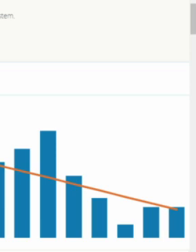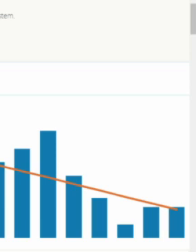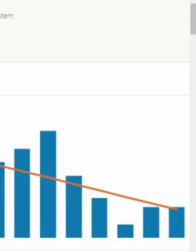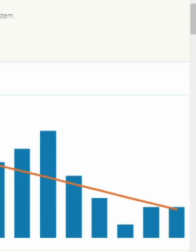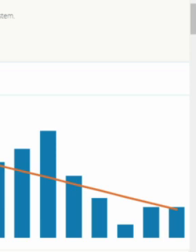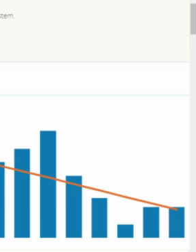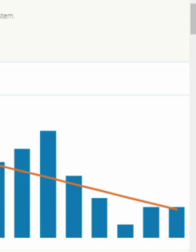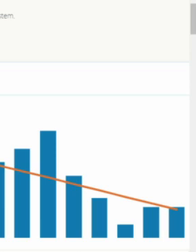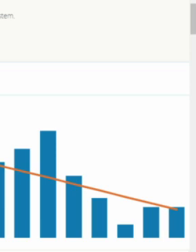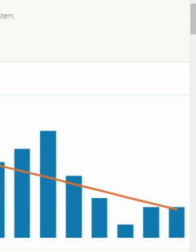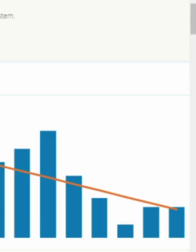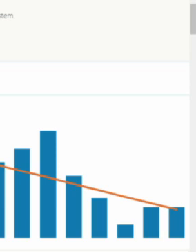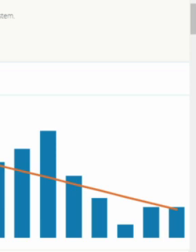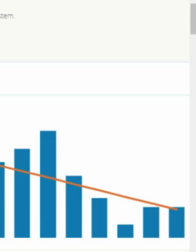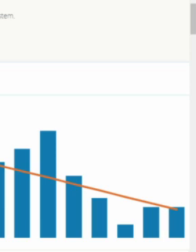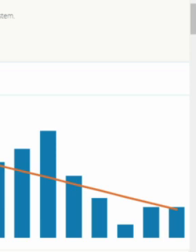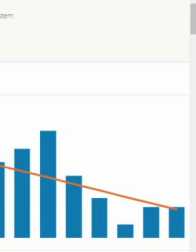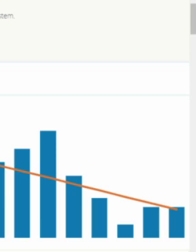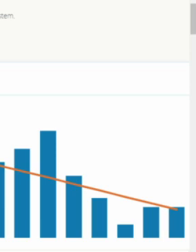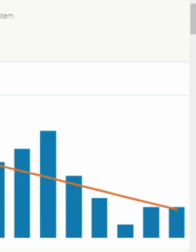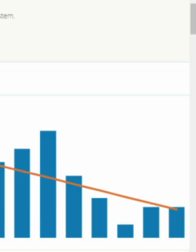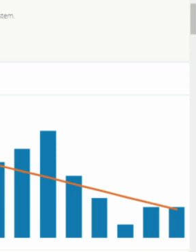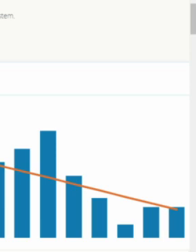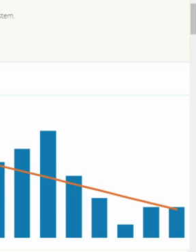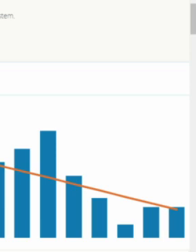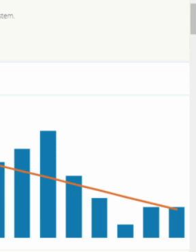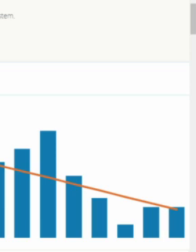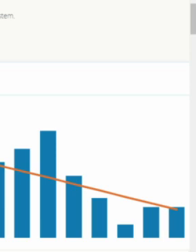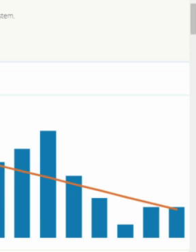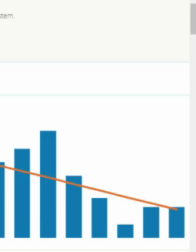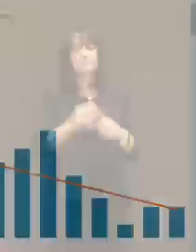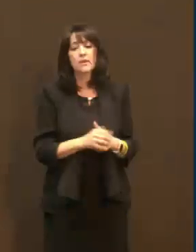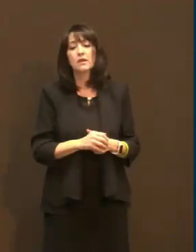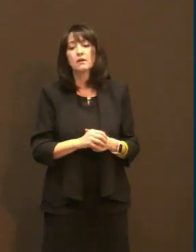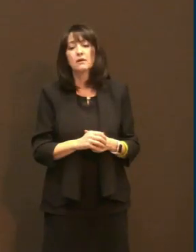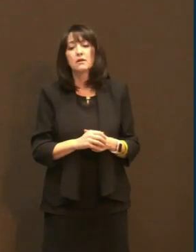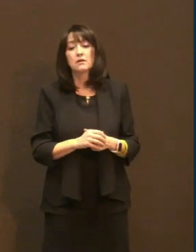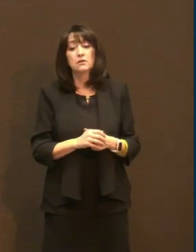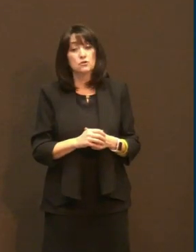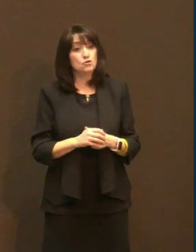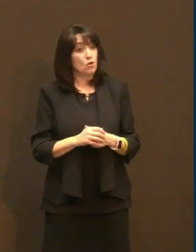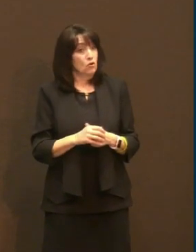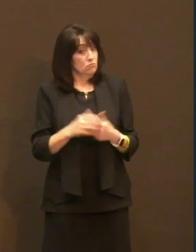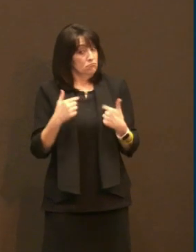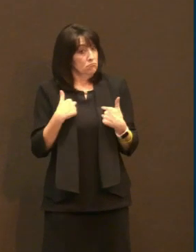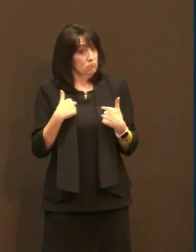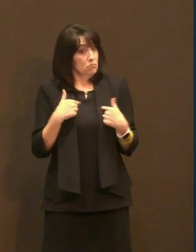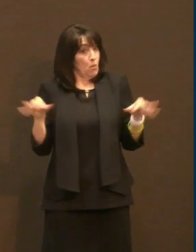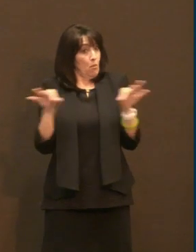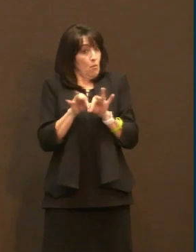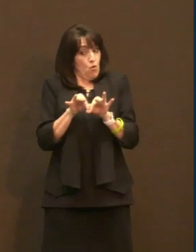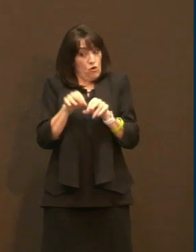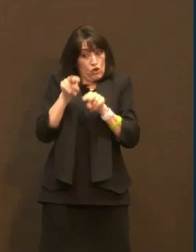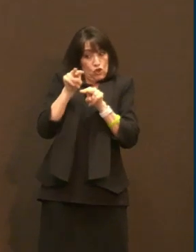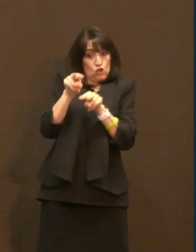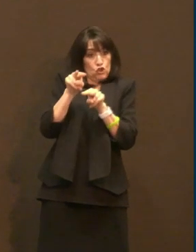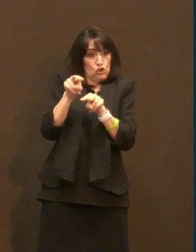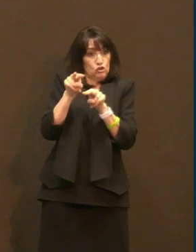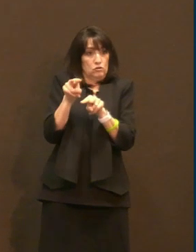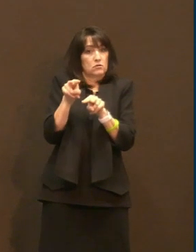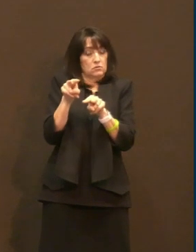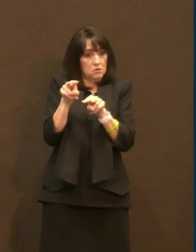in terms of the number of positives. So again, that becomes a very real and important indicator